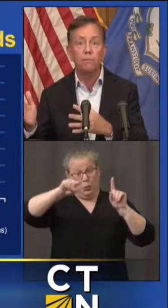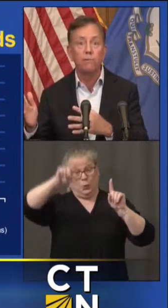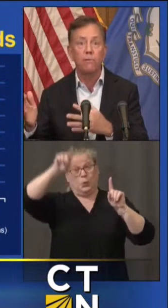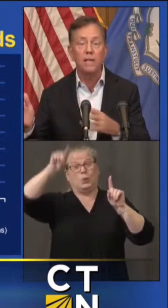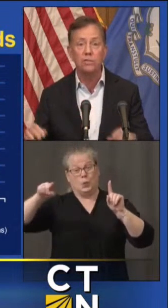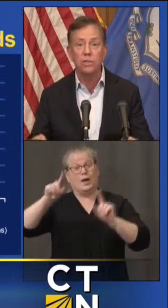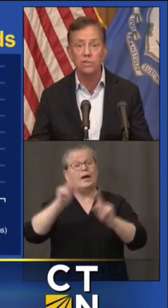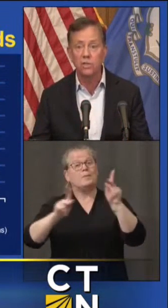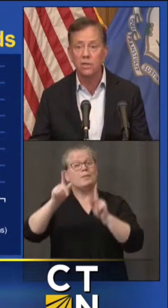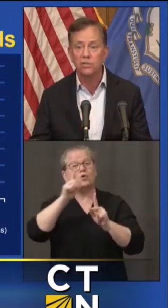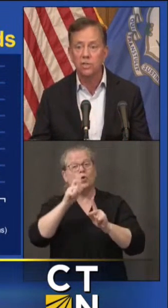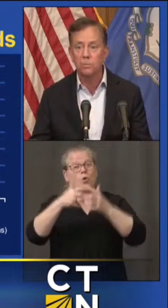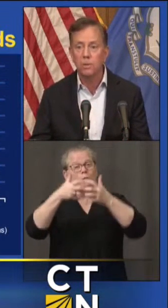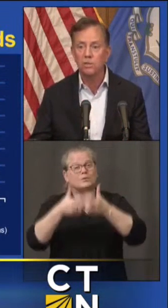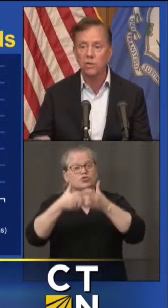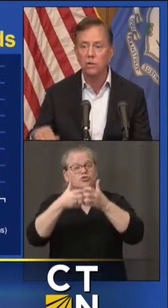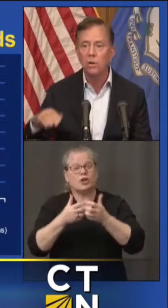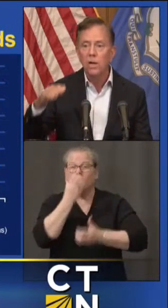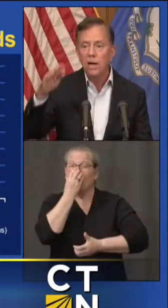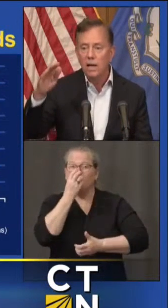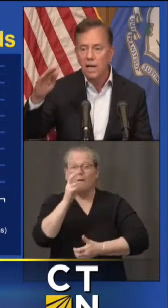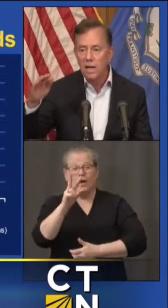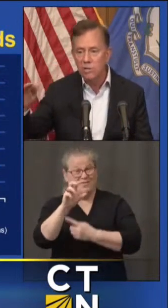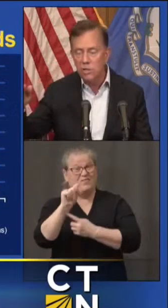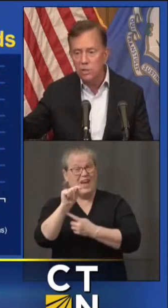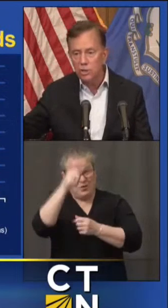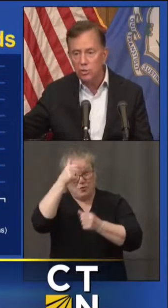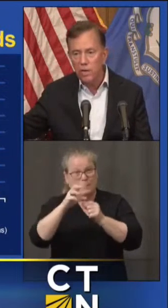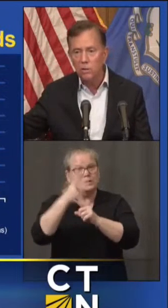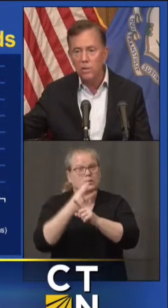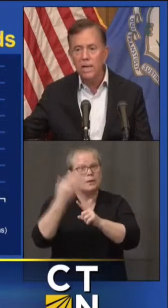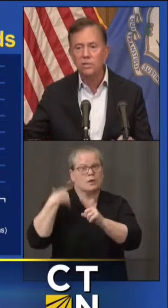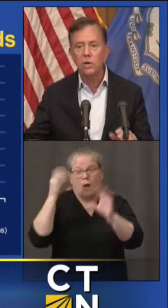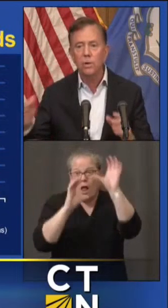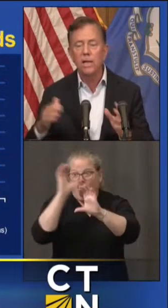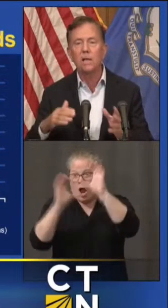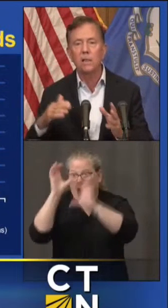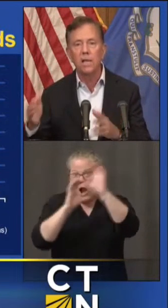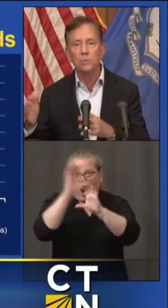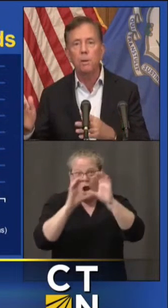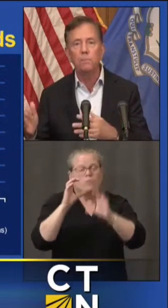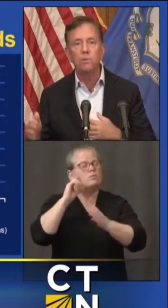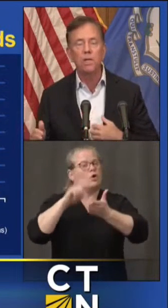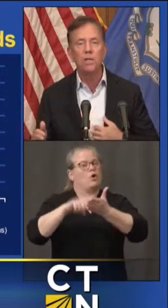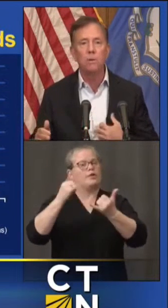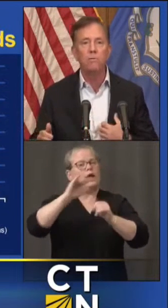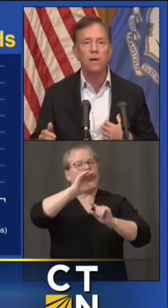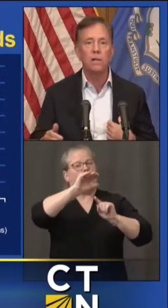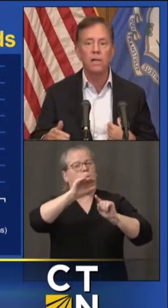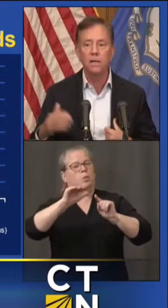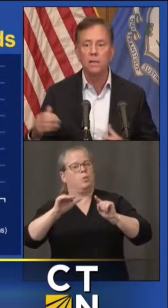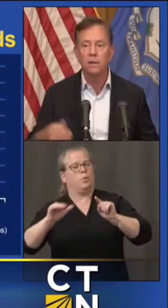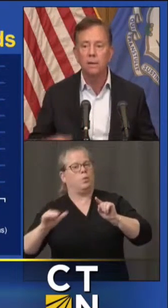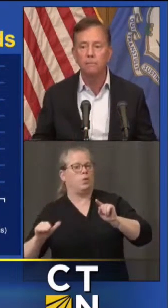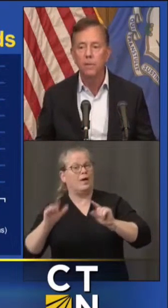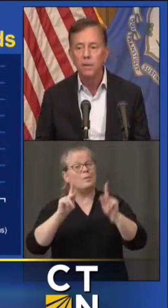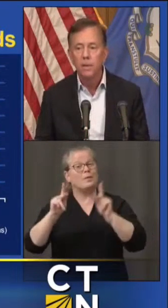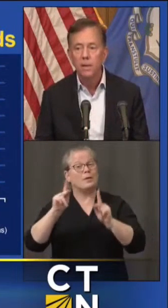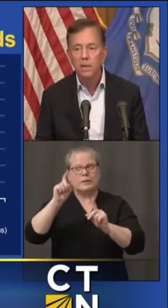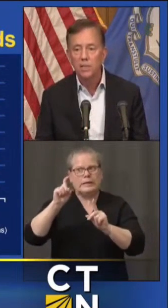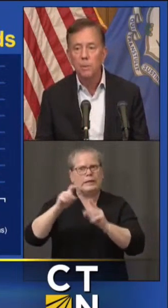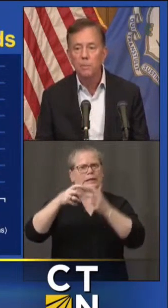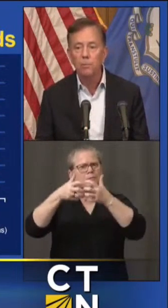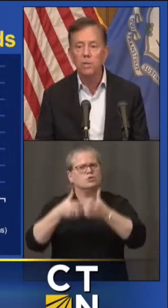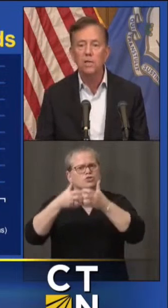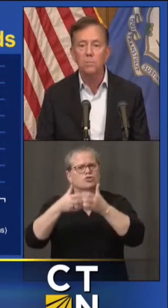for vents just 6 months ago. Again, you see the trend on that is going down. Less people need to be ventilated.